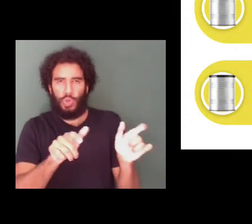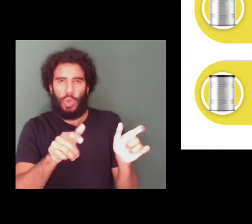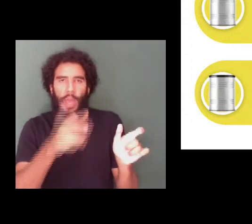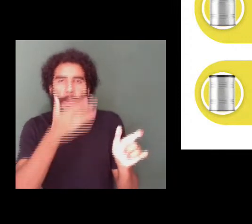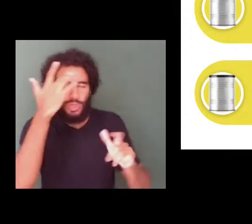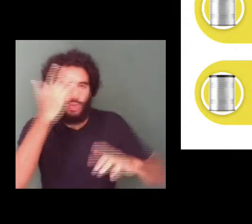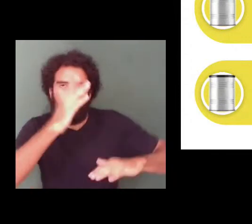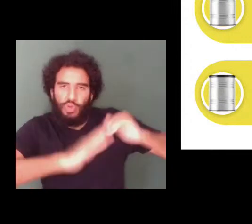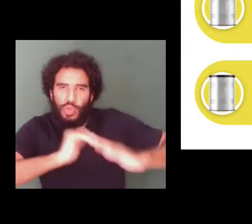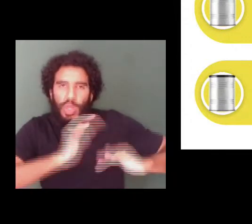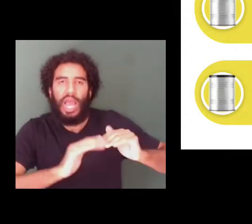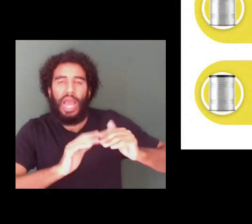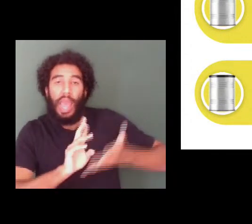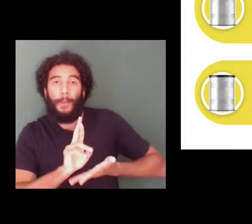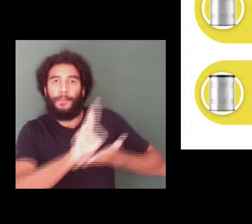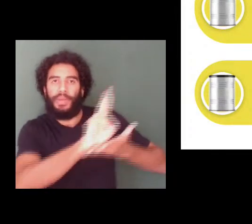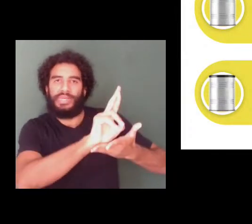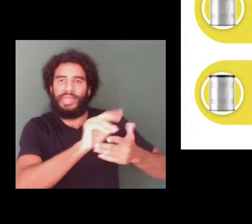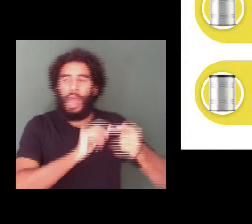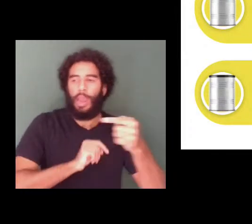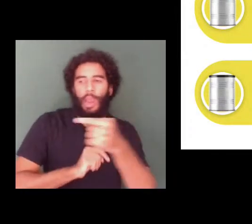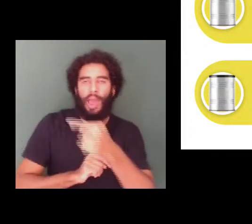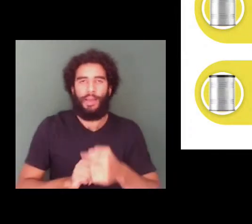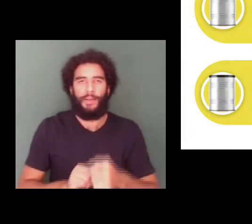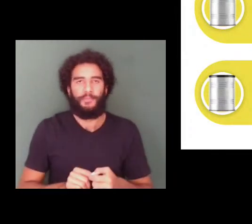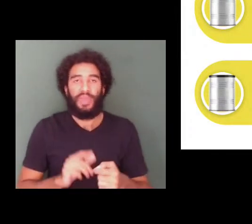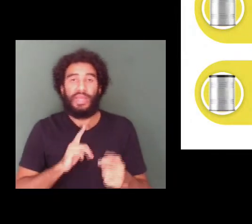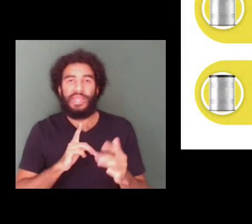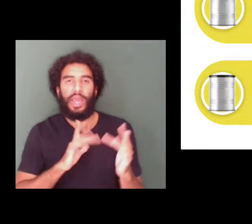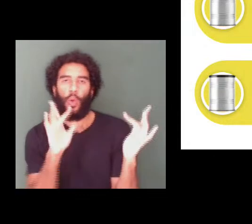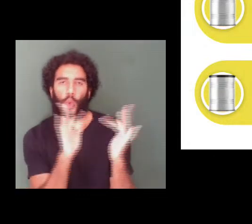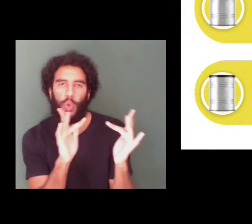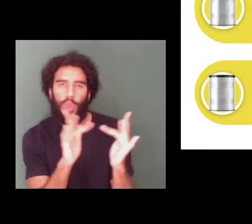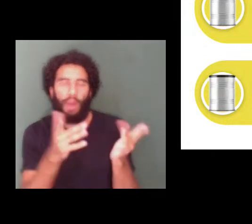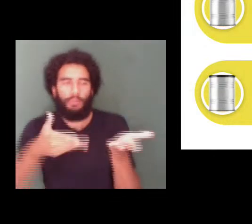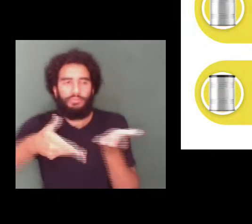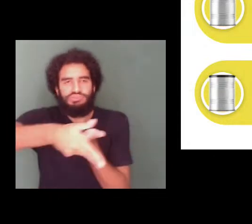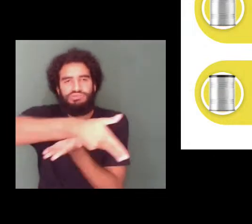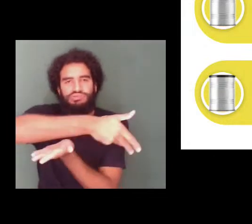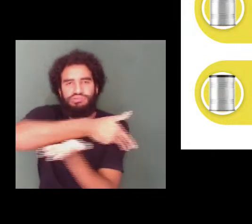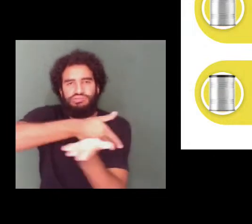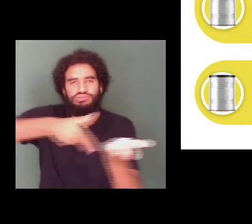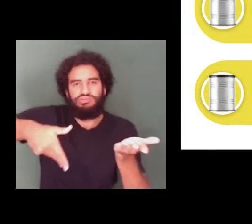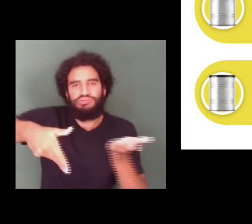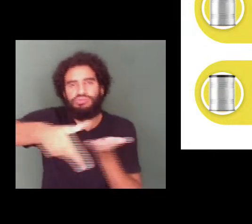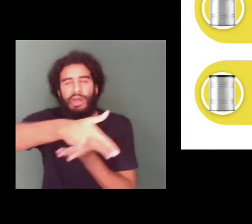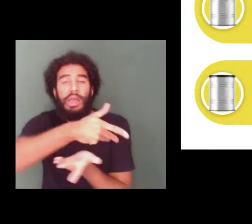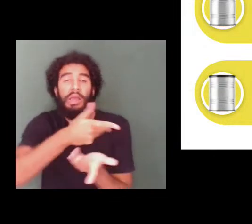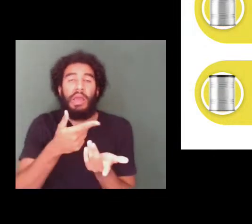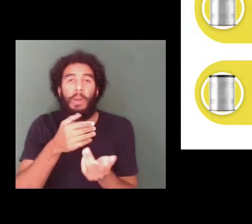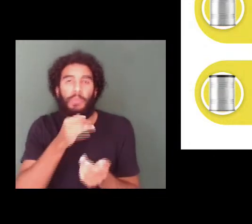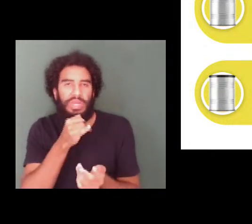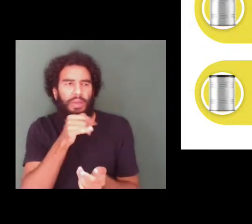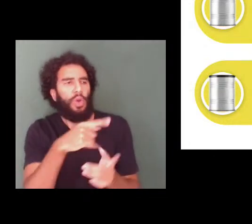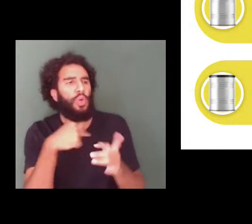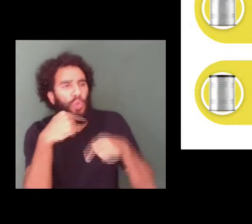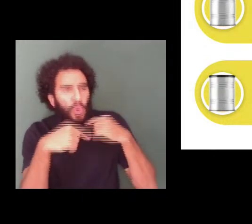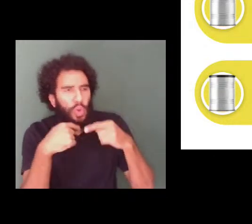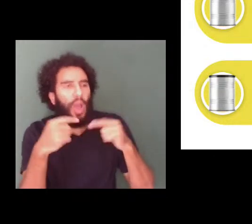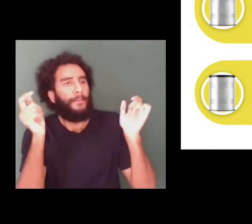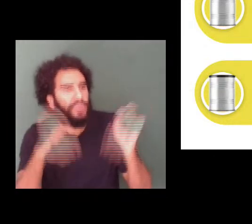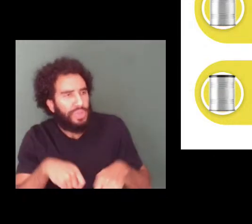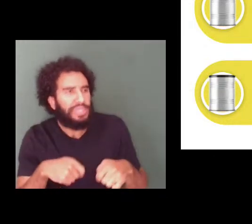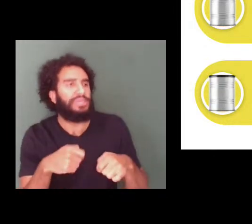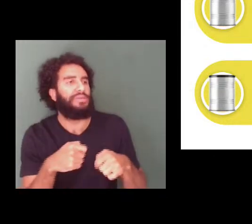they might have about every aspect of formula, so that they become the friends. They become the trusted sources for the professionals, and then the professionals